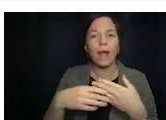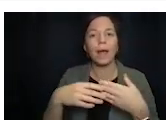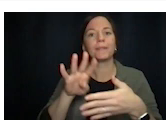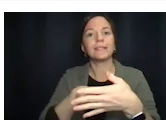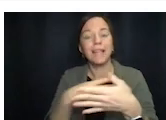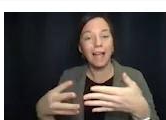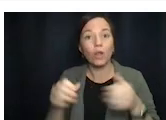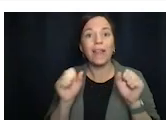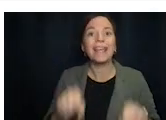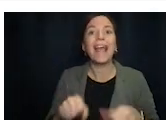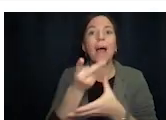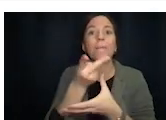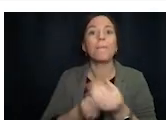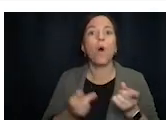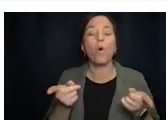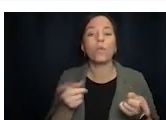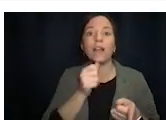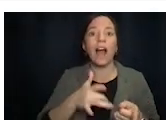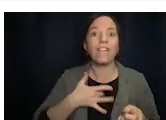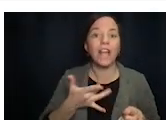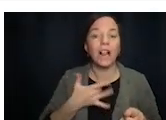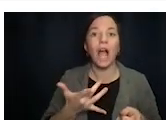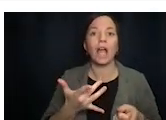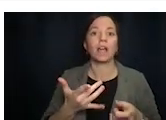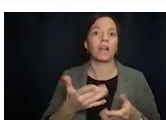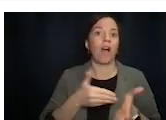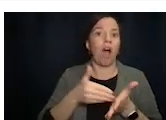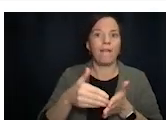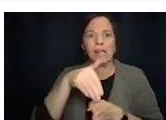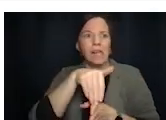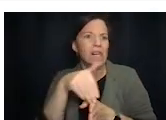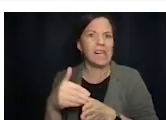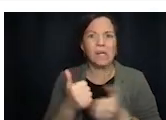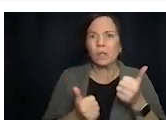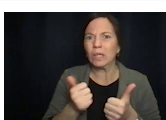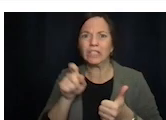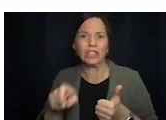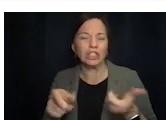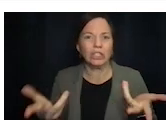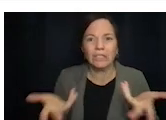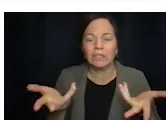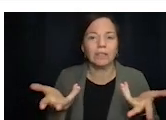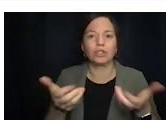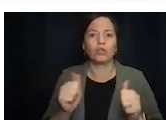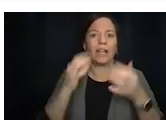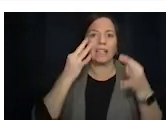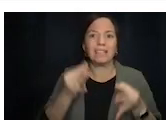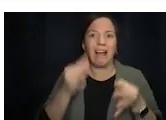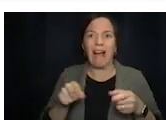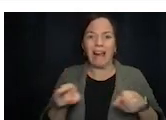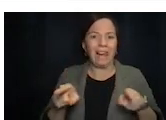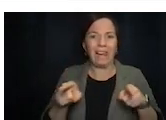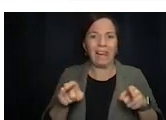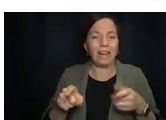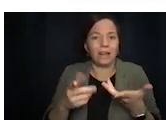do both and not feel like they're constantly stuck in between a rock and a hard place trying to make these decisions between